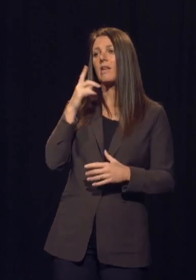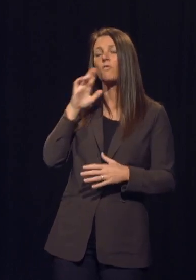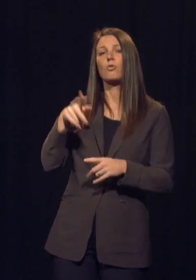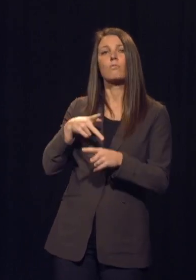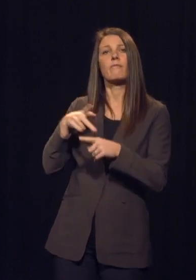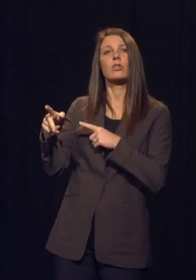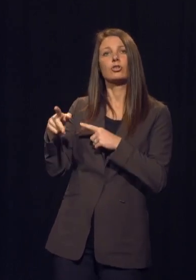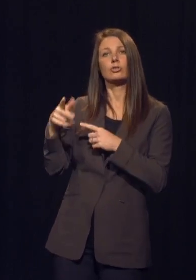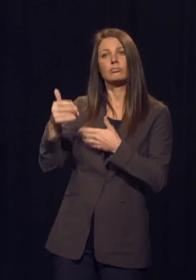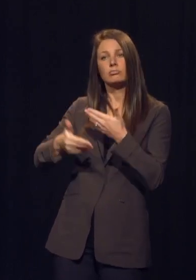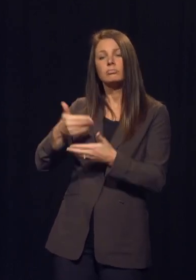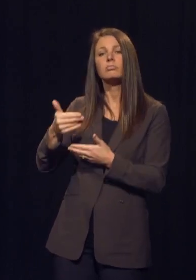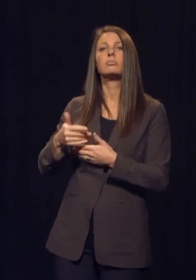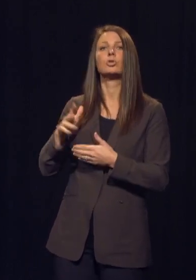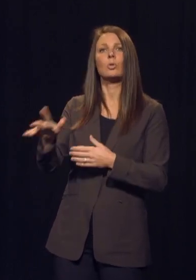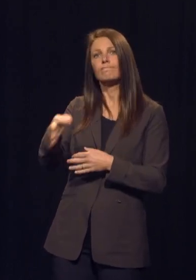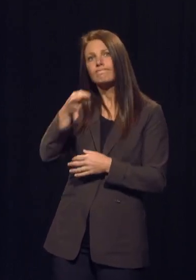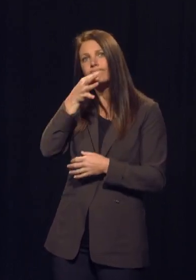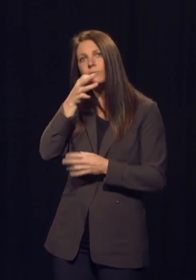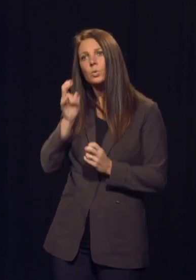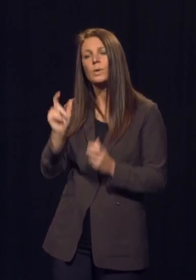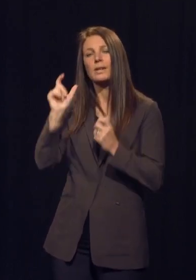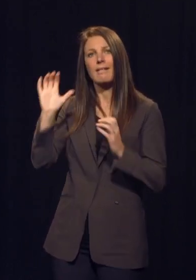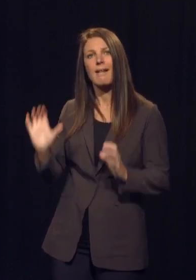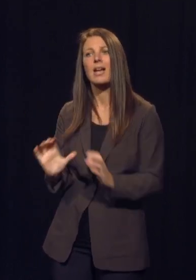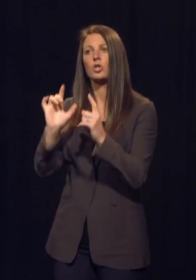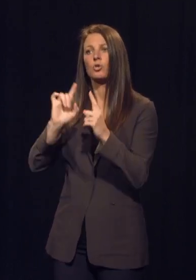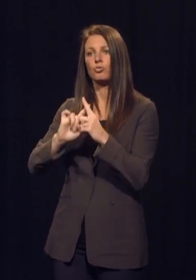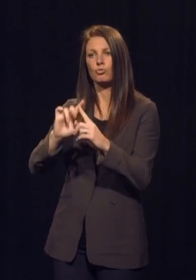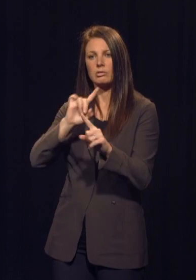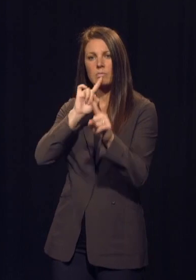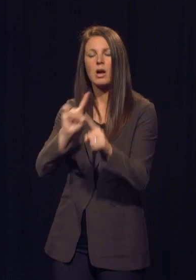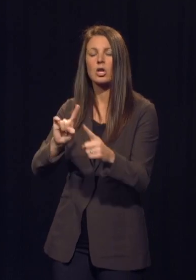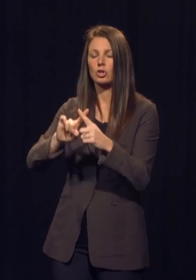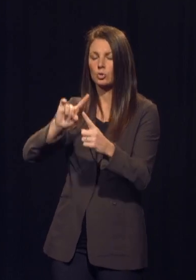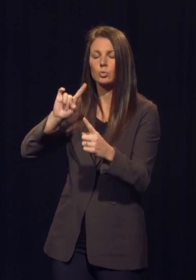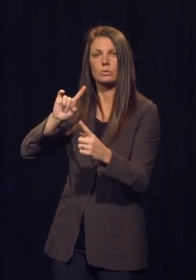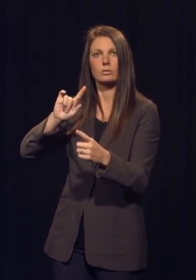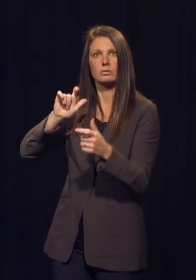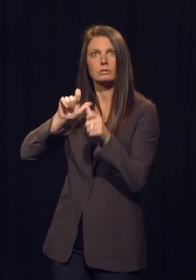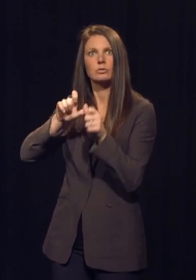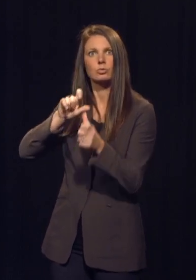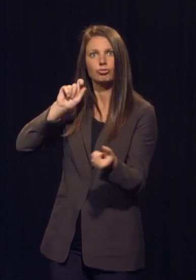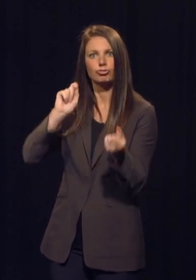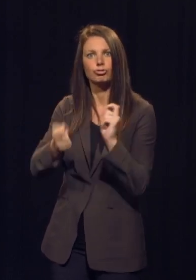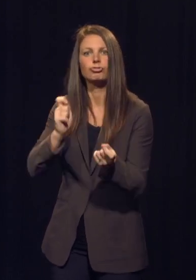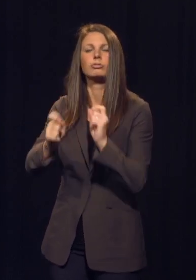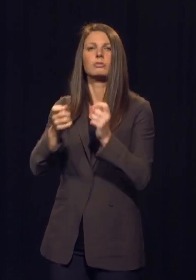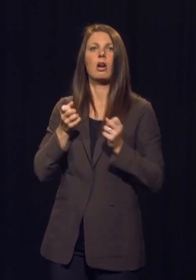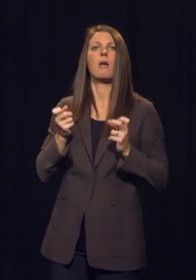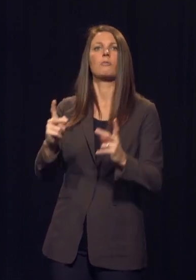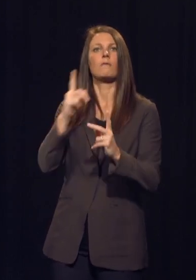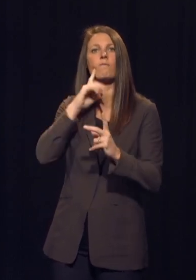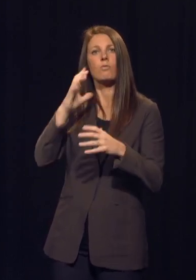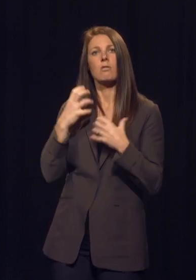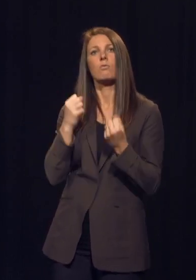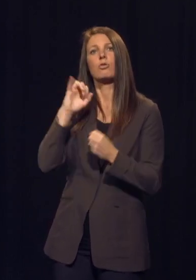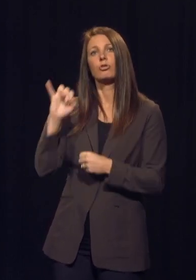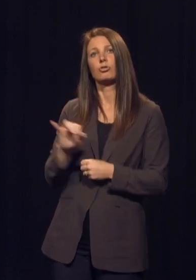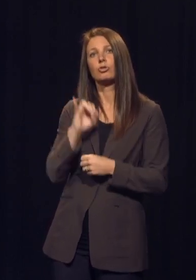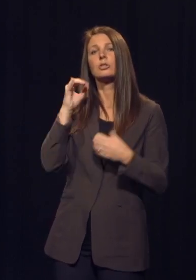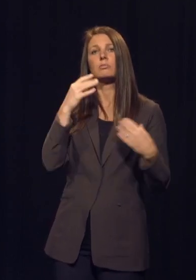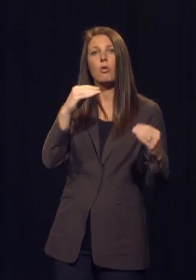professionalism, expertise, and quick action while responding to the ever-changing opportunities of the health insurance